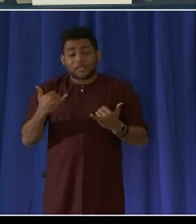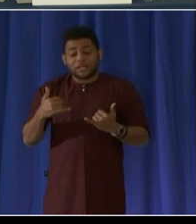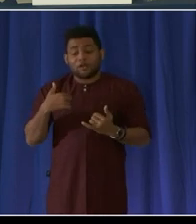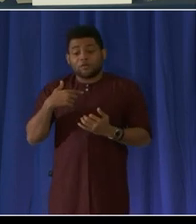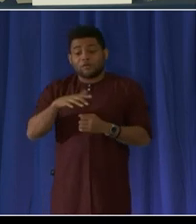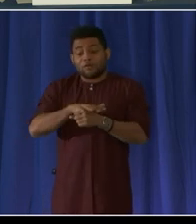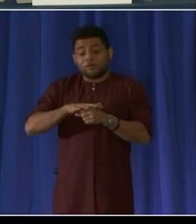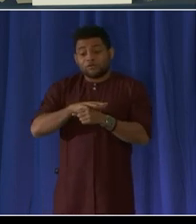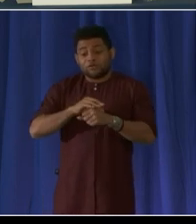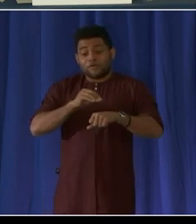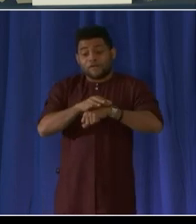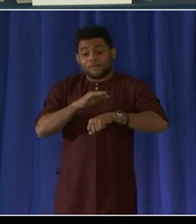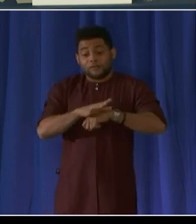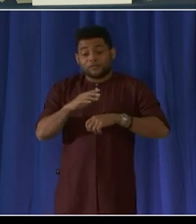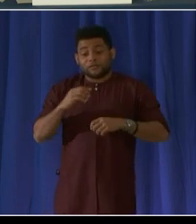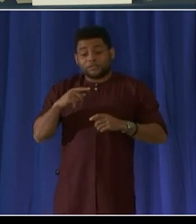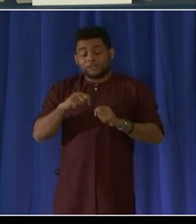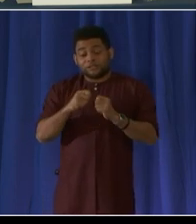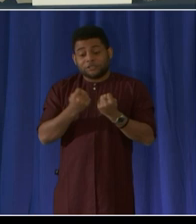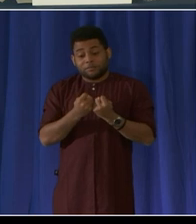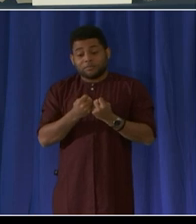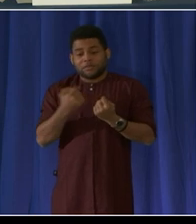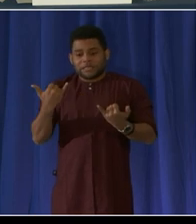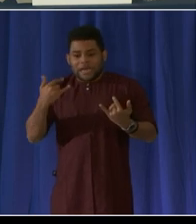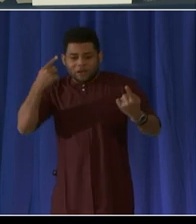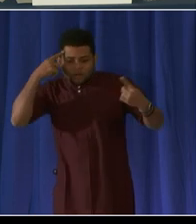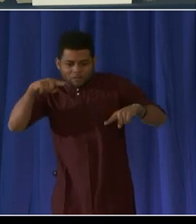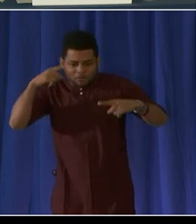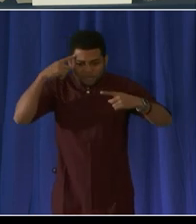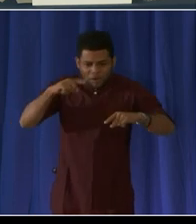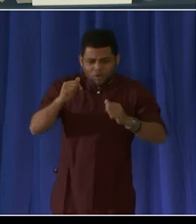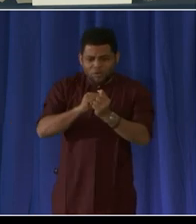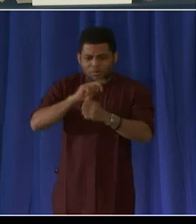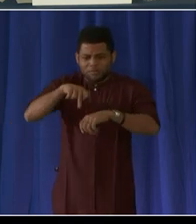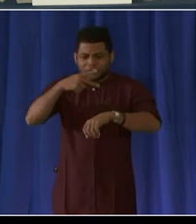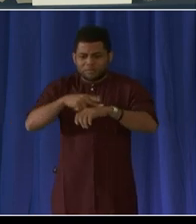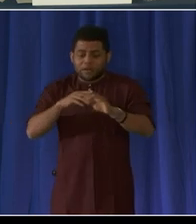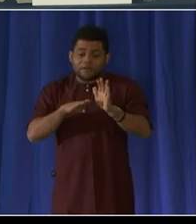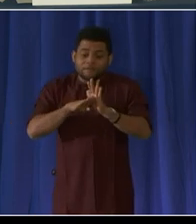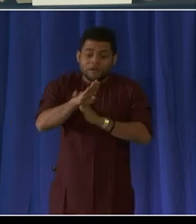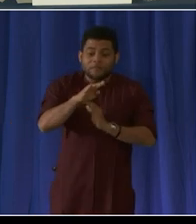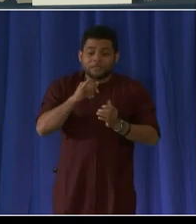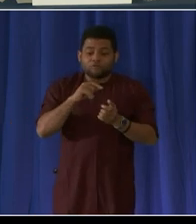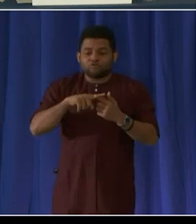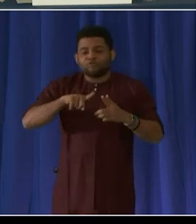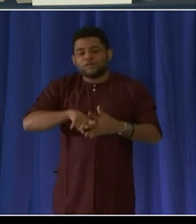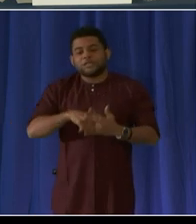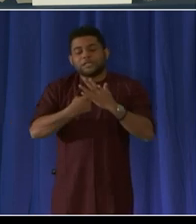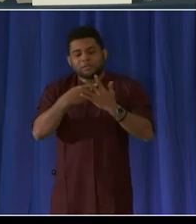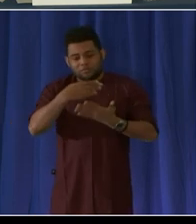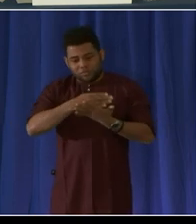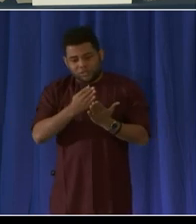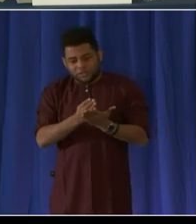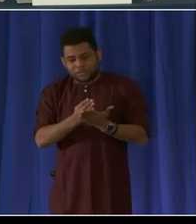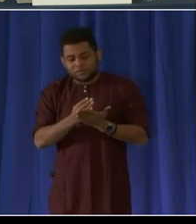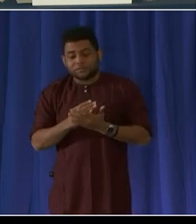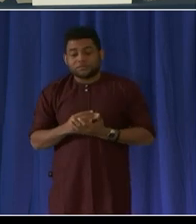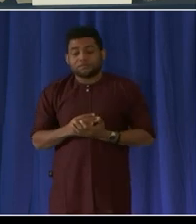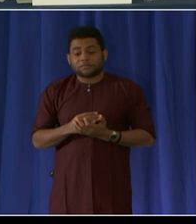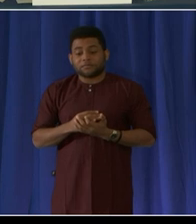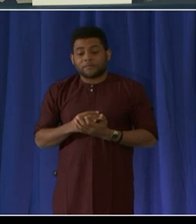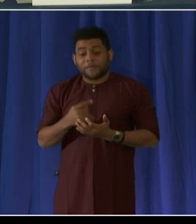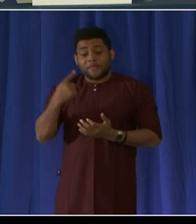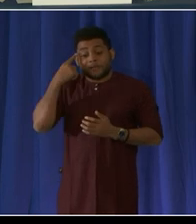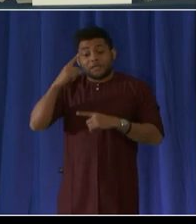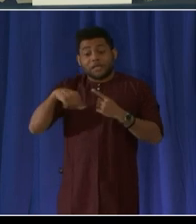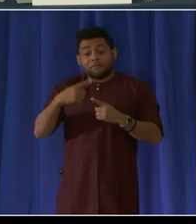of local schools advisory teams collaborating with principals to develop the initial budgets. When we think about what was allocated